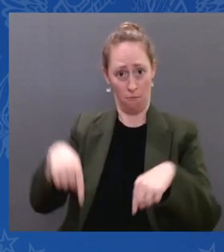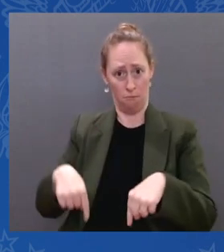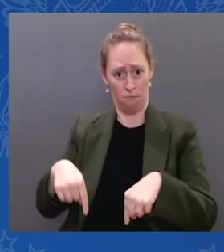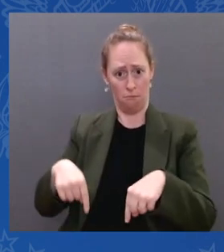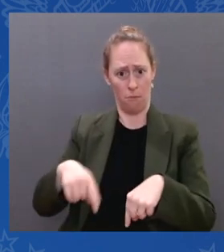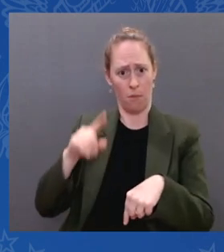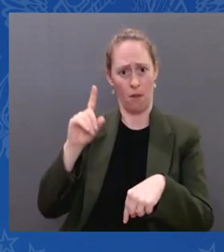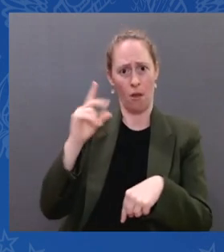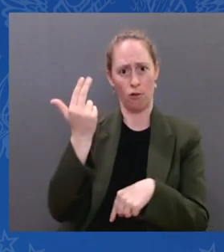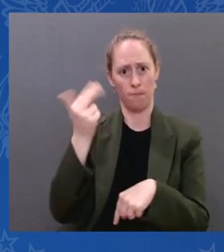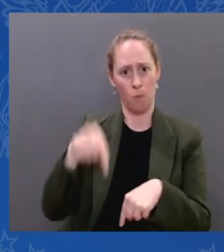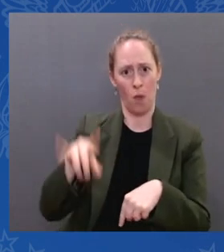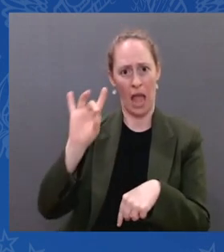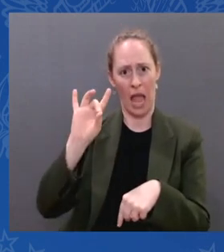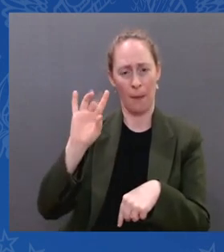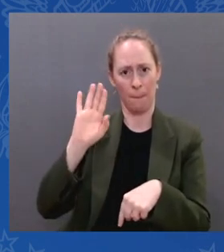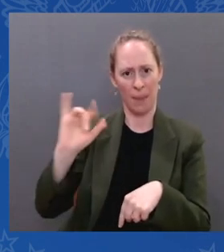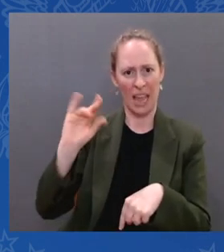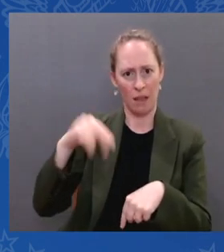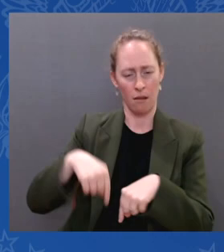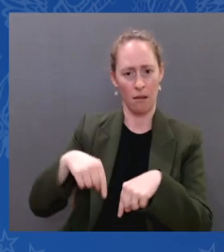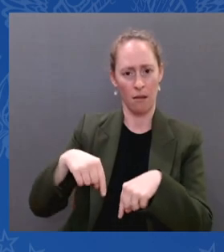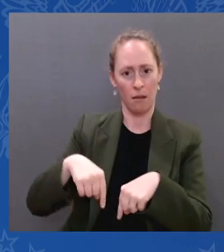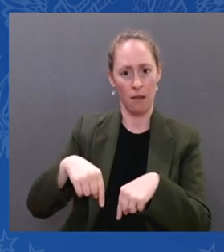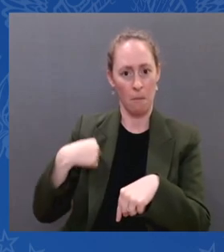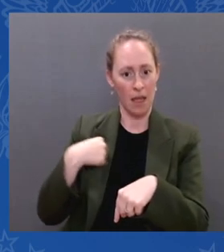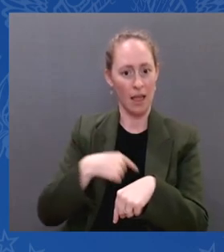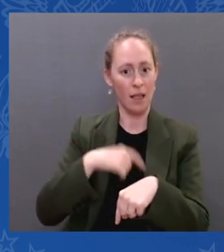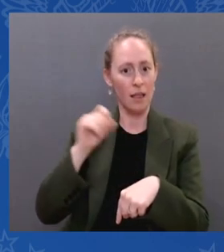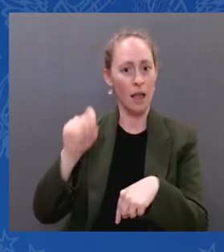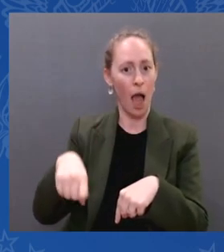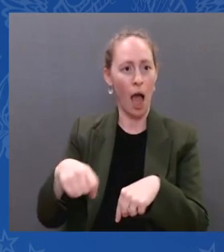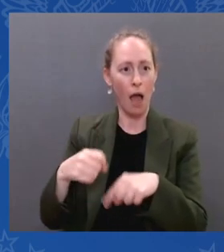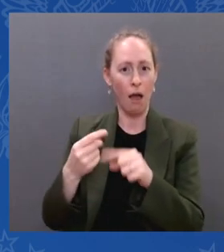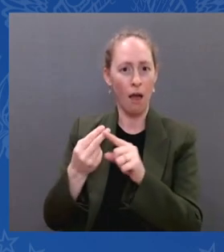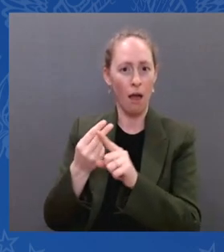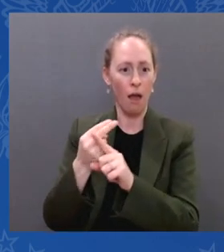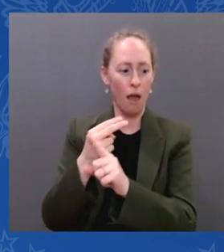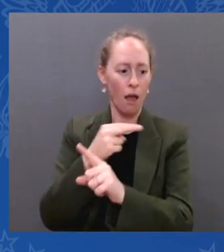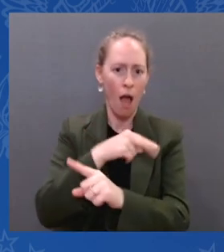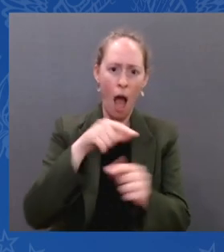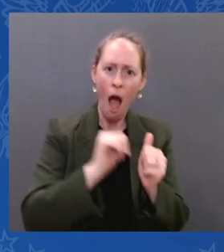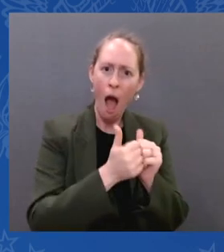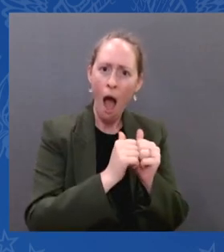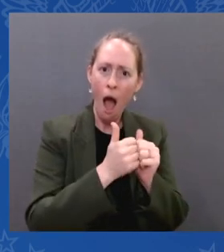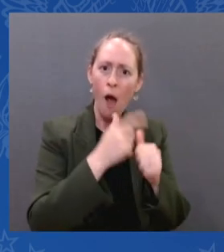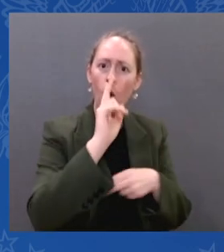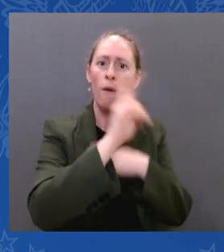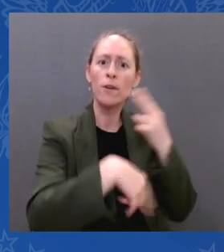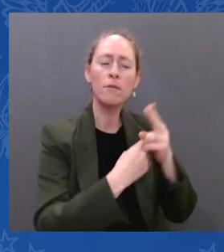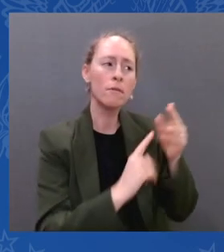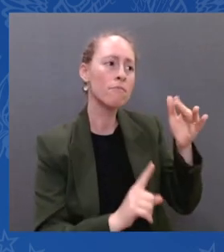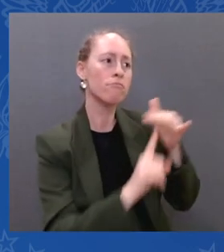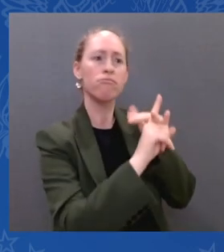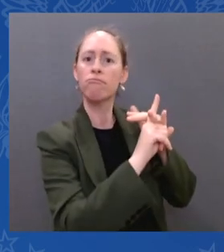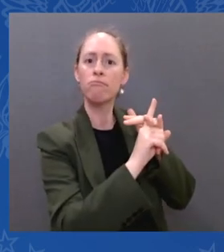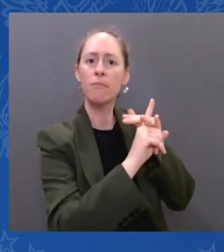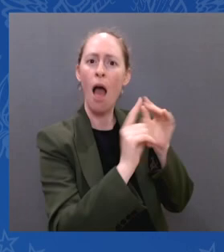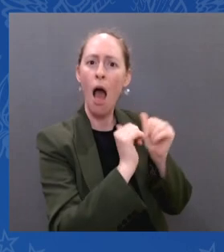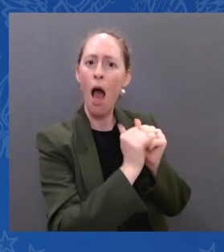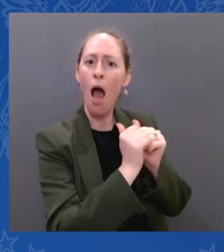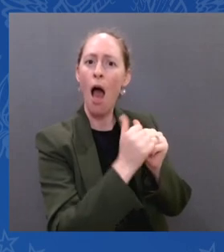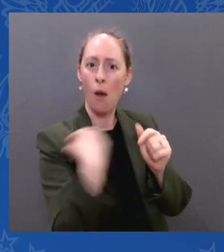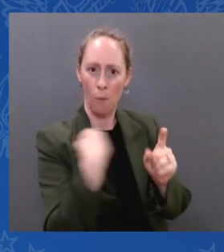That is the discovery that we are making with this. There's another thing that you're going to find with